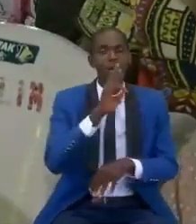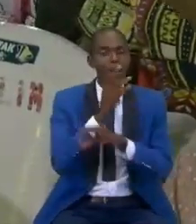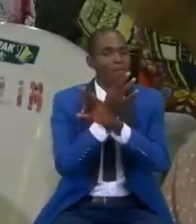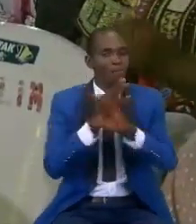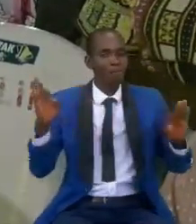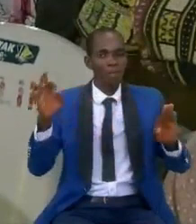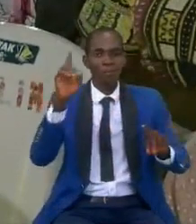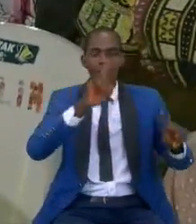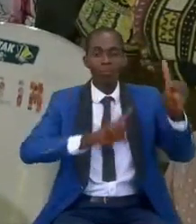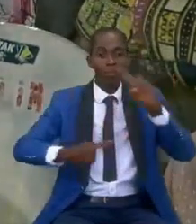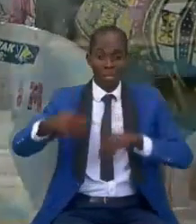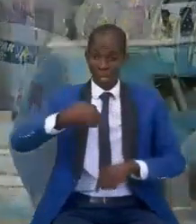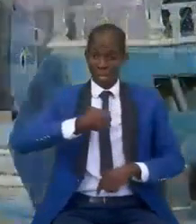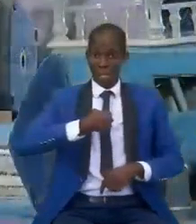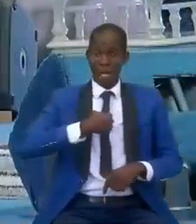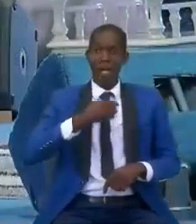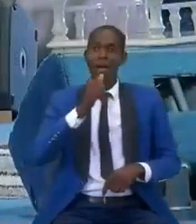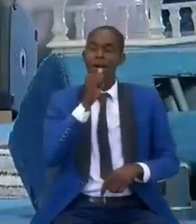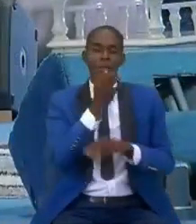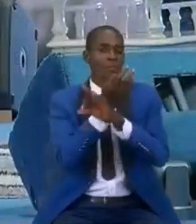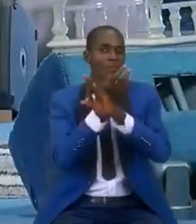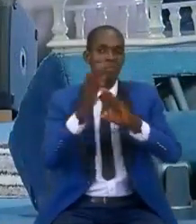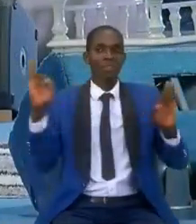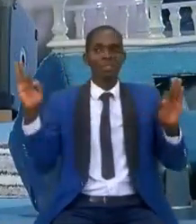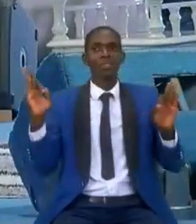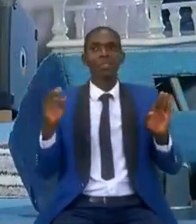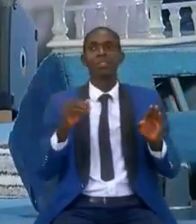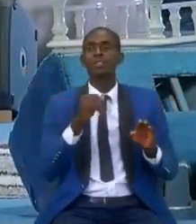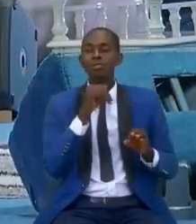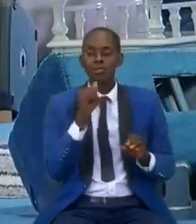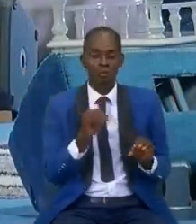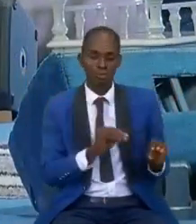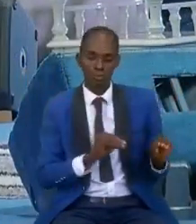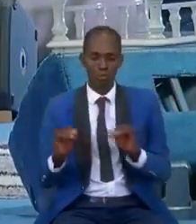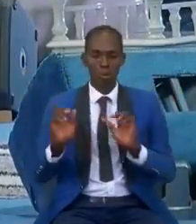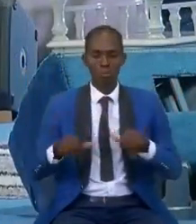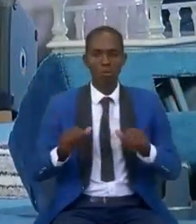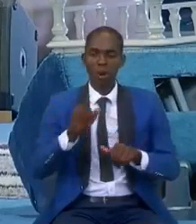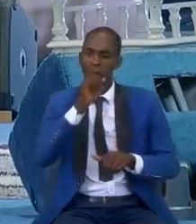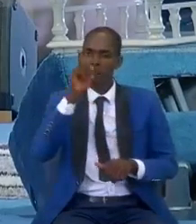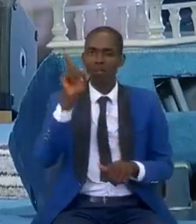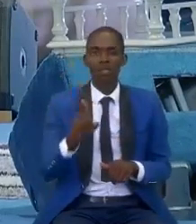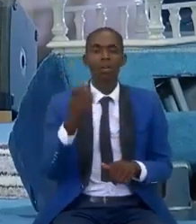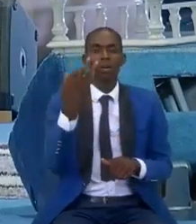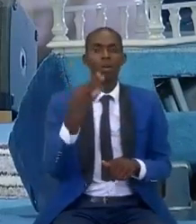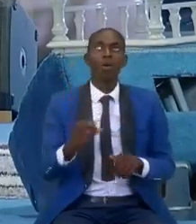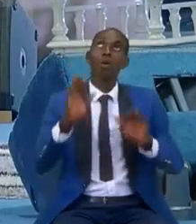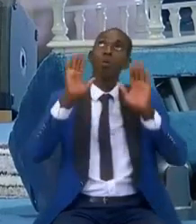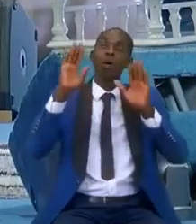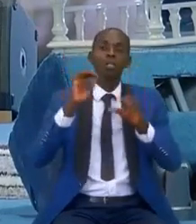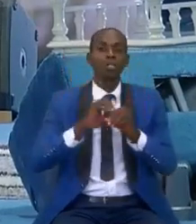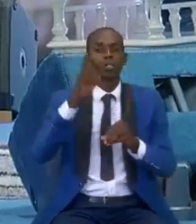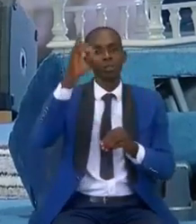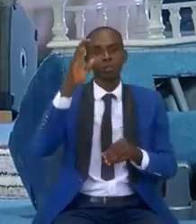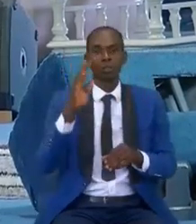Unshakable assurance of wonders in God's word. Three things we're looking at. Number one, the promise